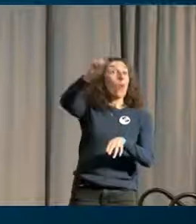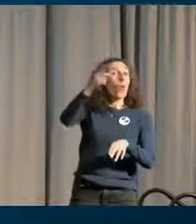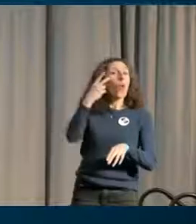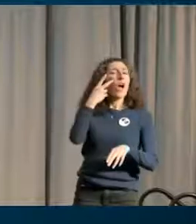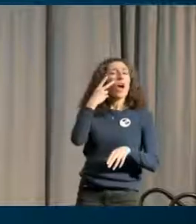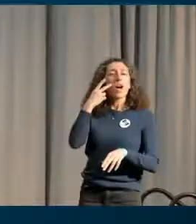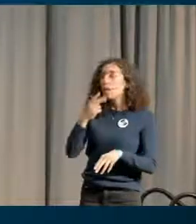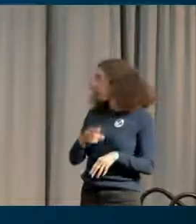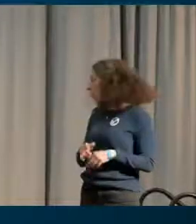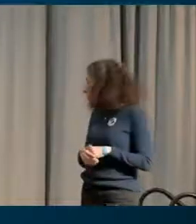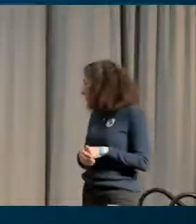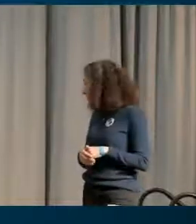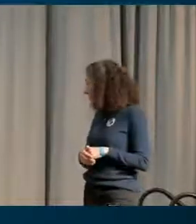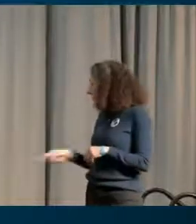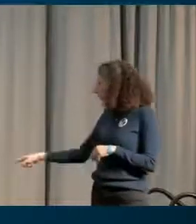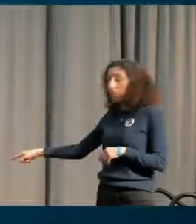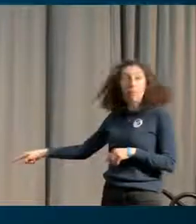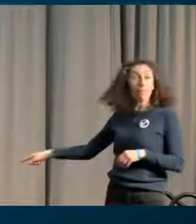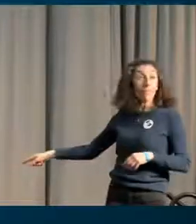Zip fly. Oops.